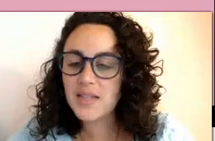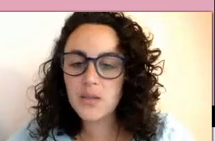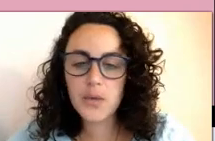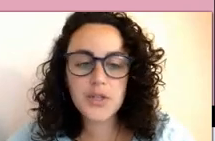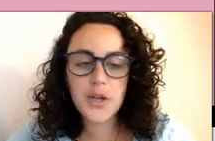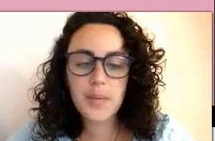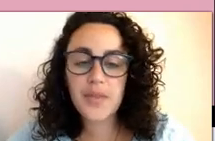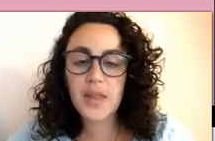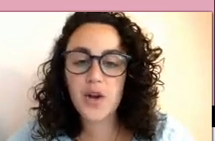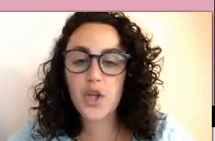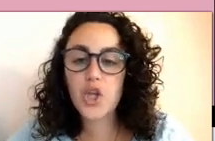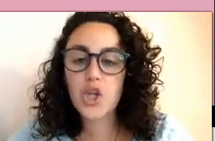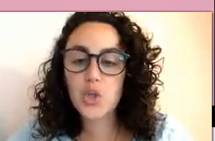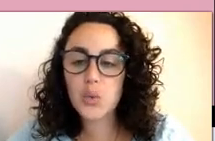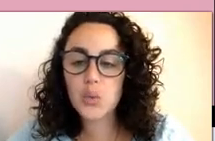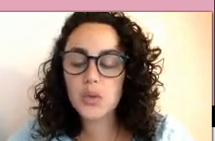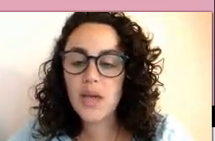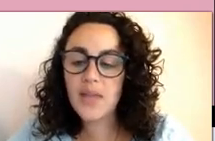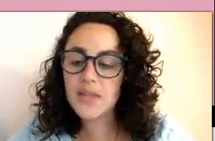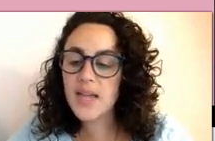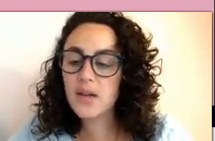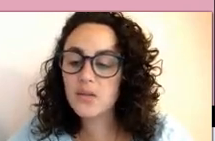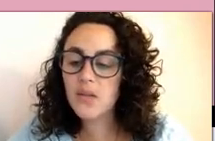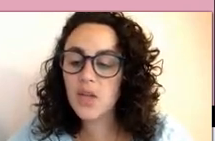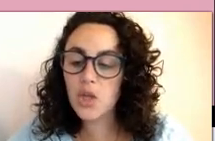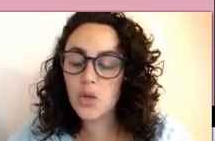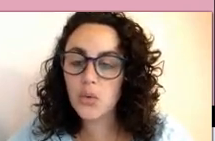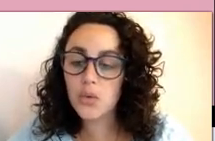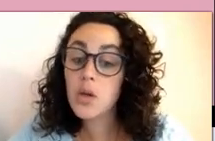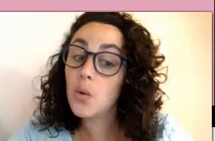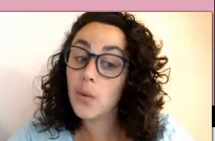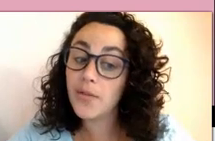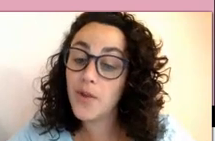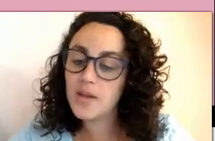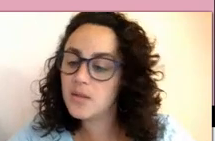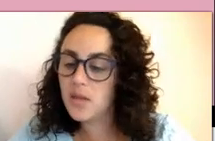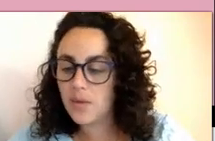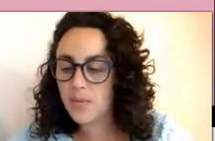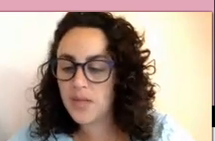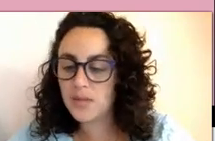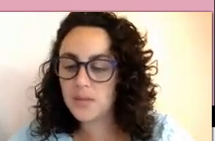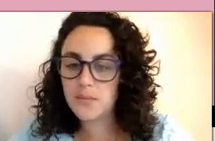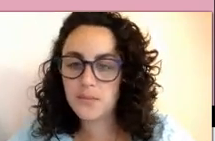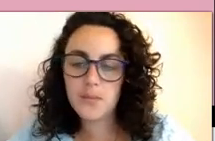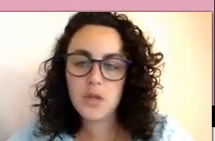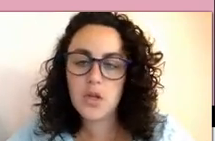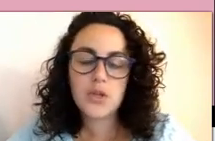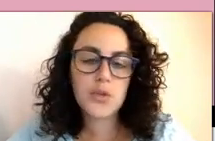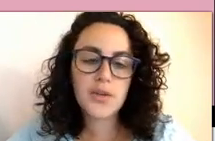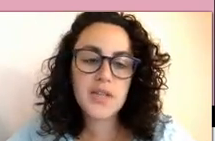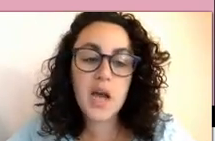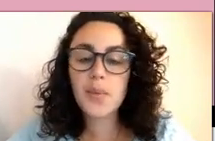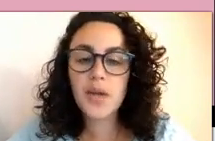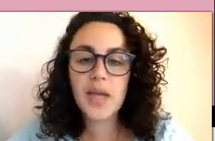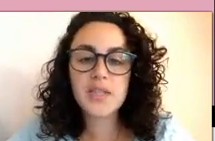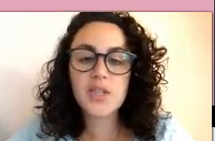In this lesson, we're going to talk about the letter Q and the sound that Q with a friend can represent. So